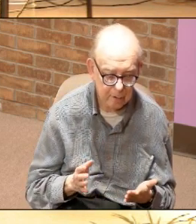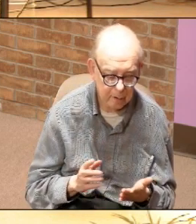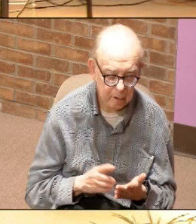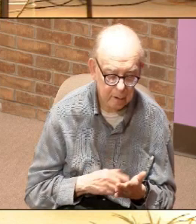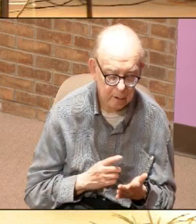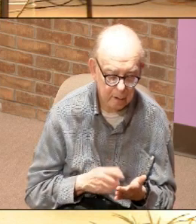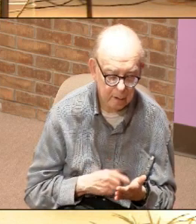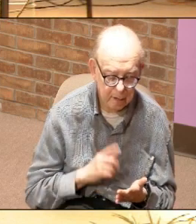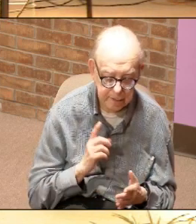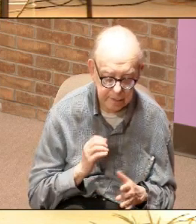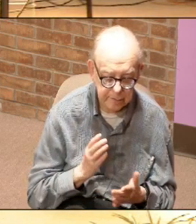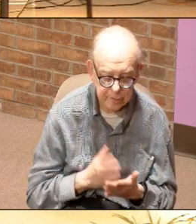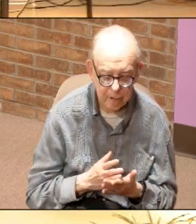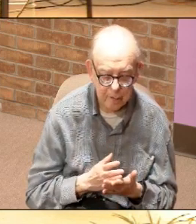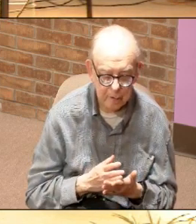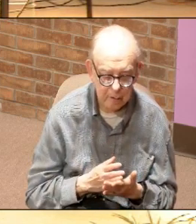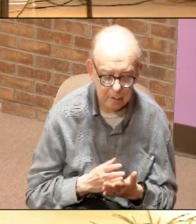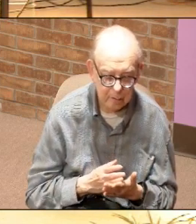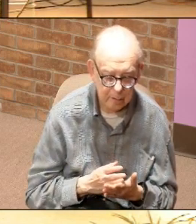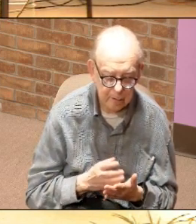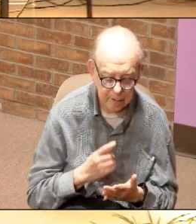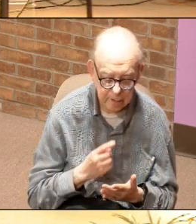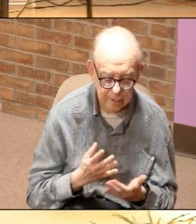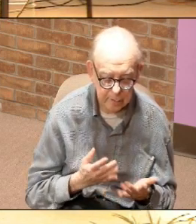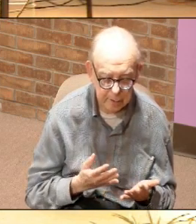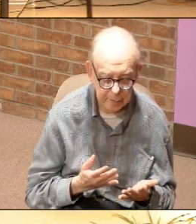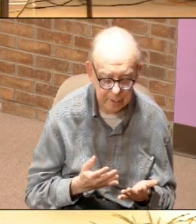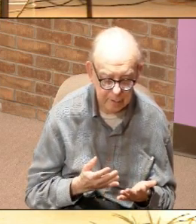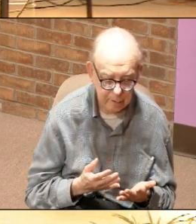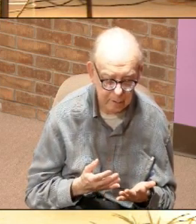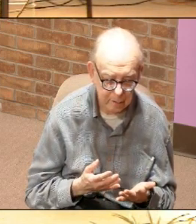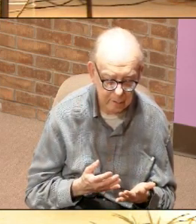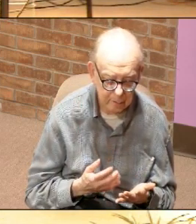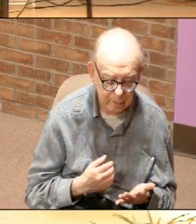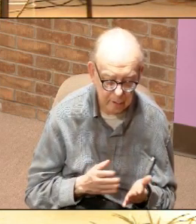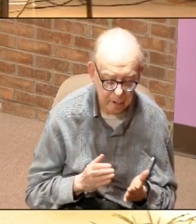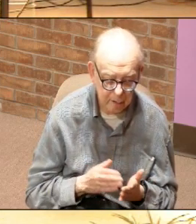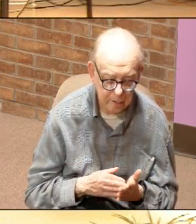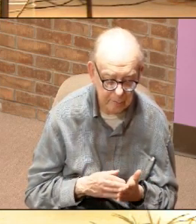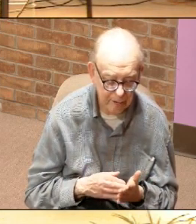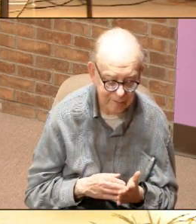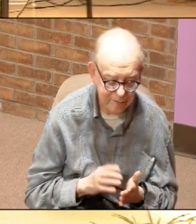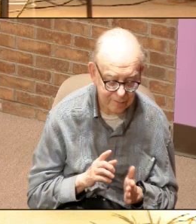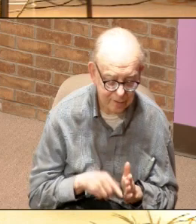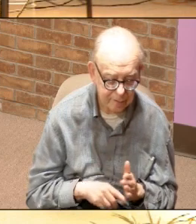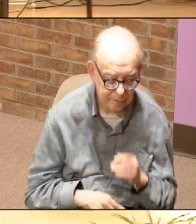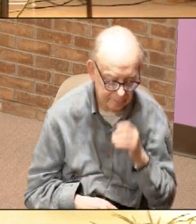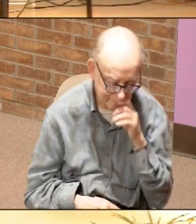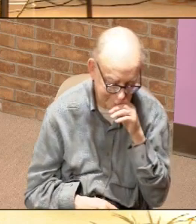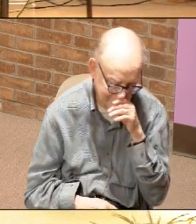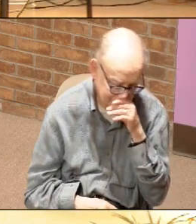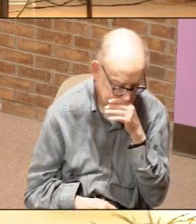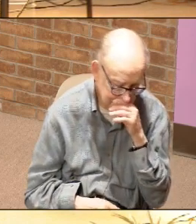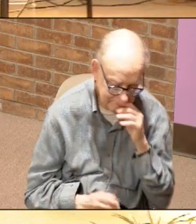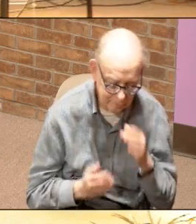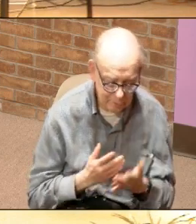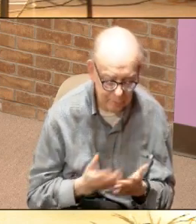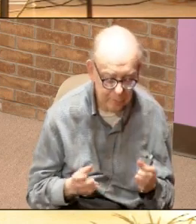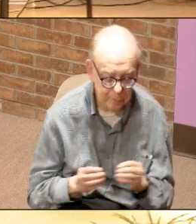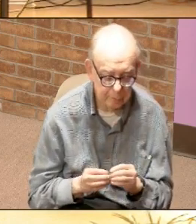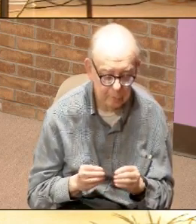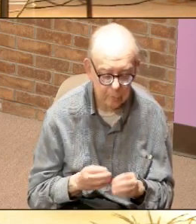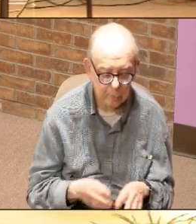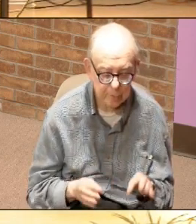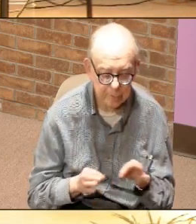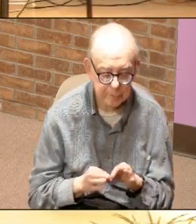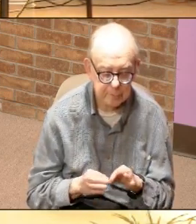sometimes I got to stop and say, hold on, no, I'll come back to this. There's something else more important. But can I tell